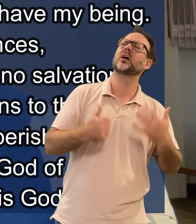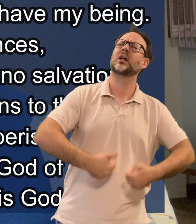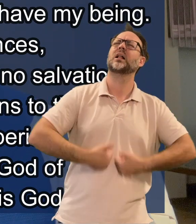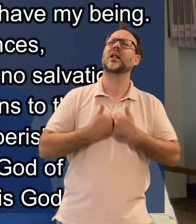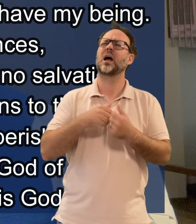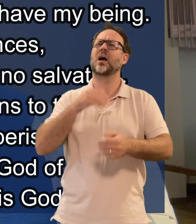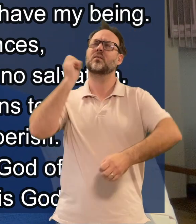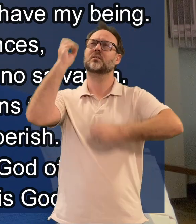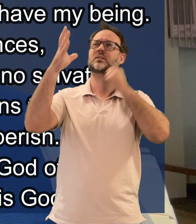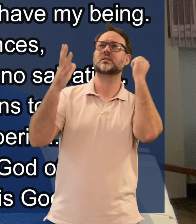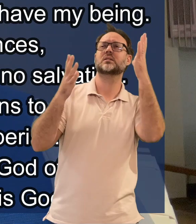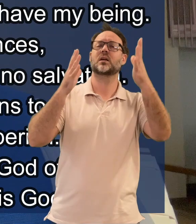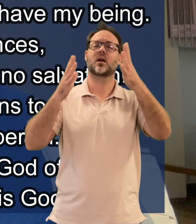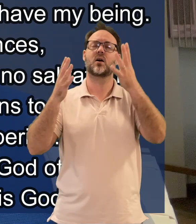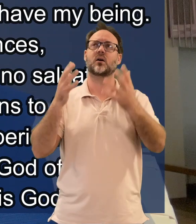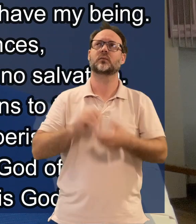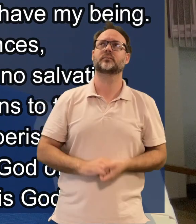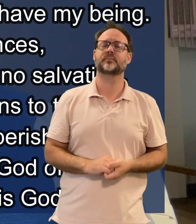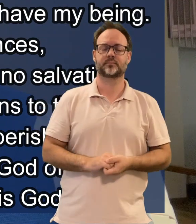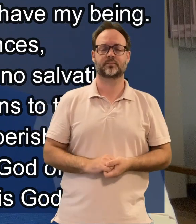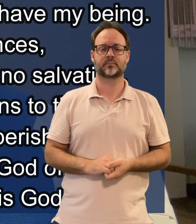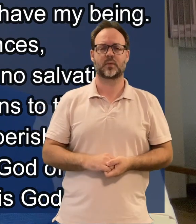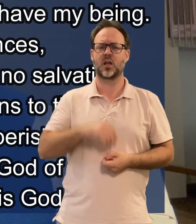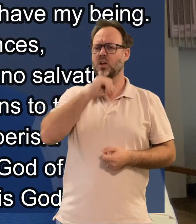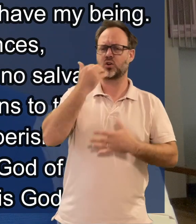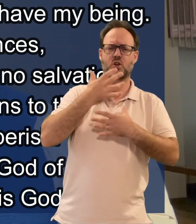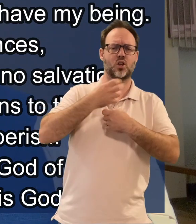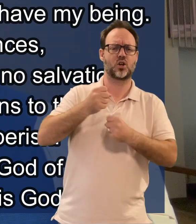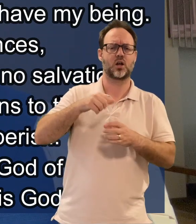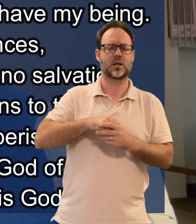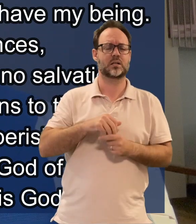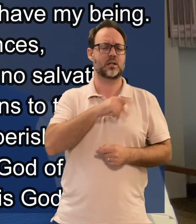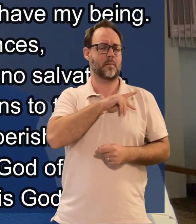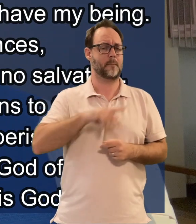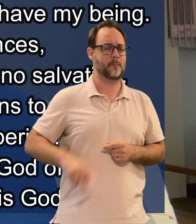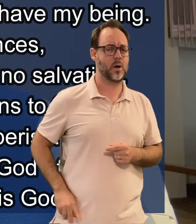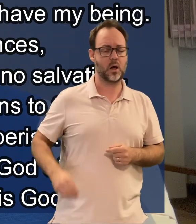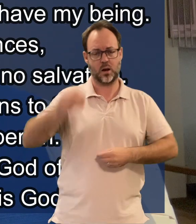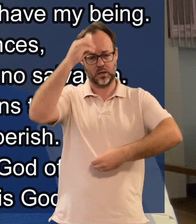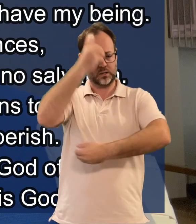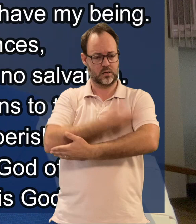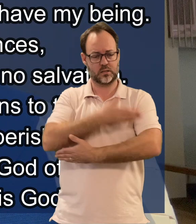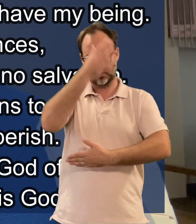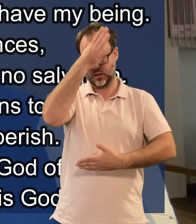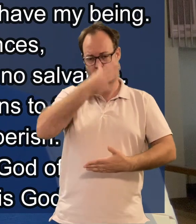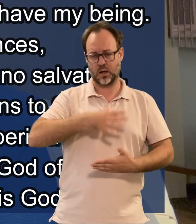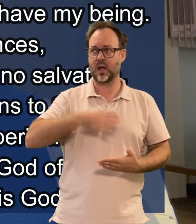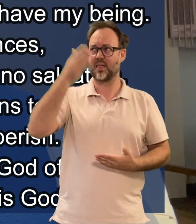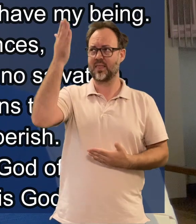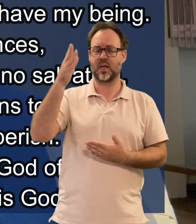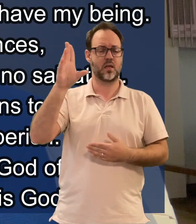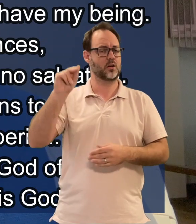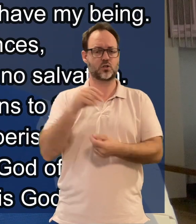to my God while I have my being. Do not put your trust in princes, in a son of man, in whom there